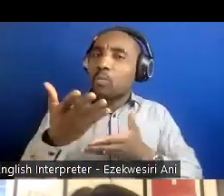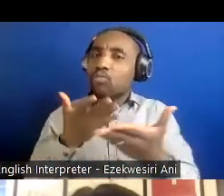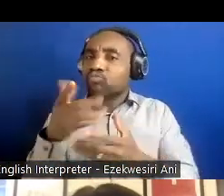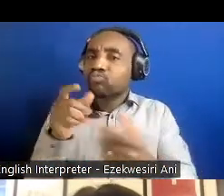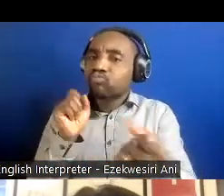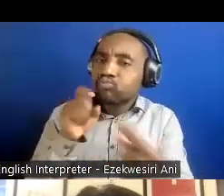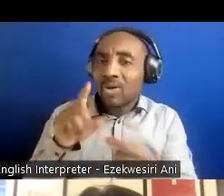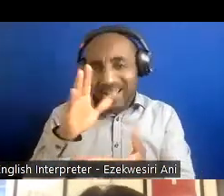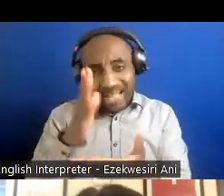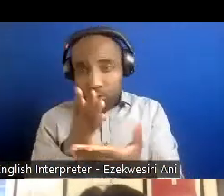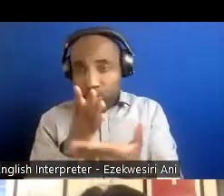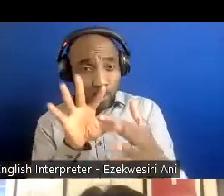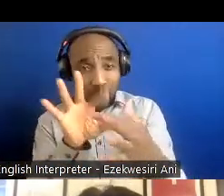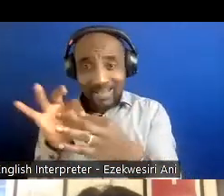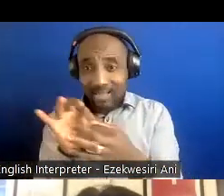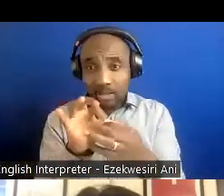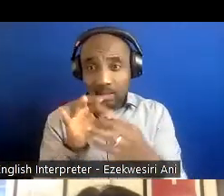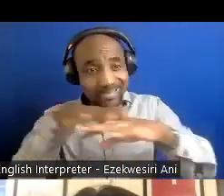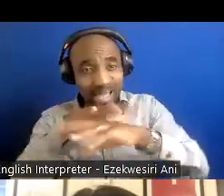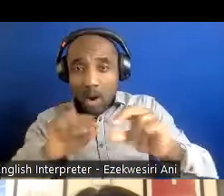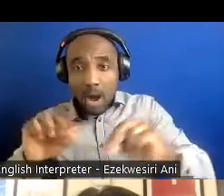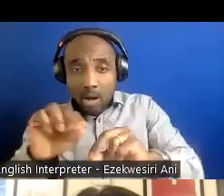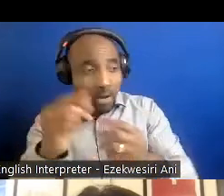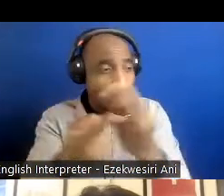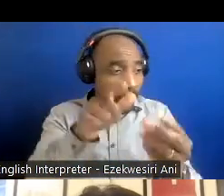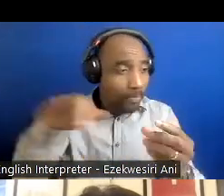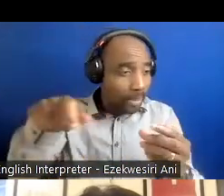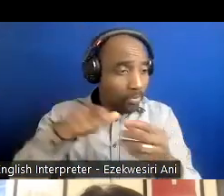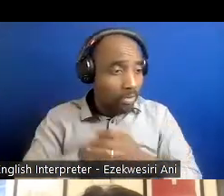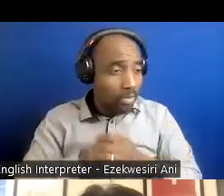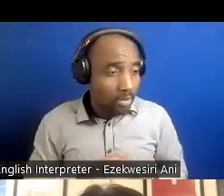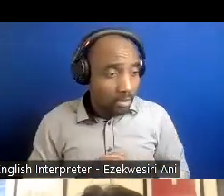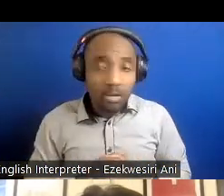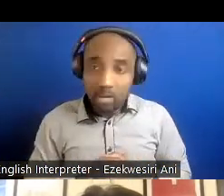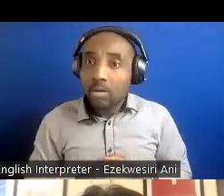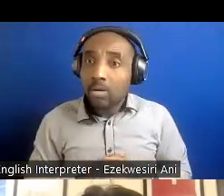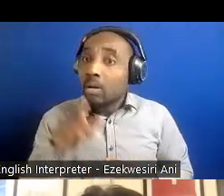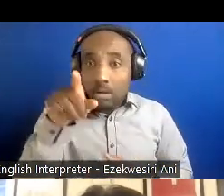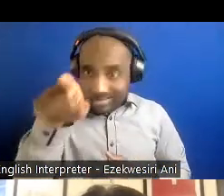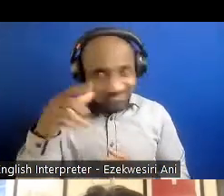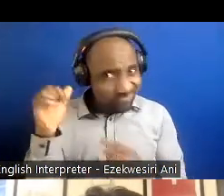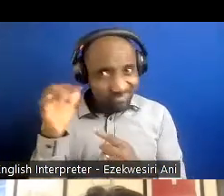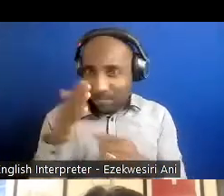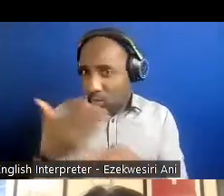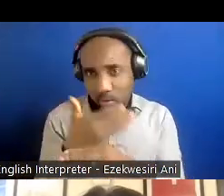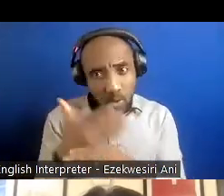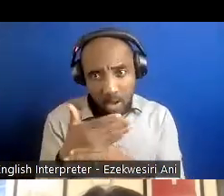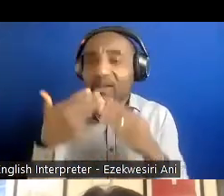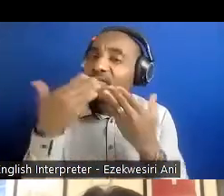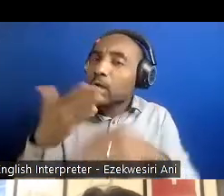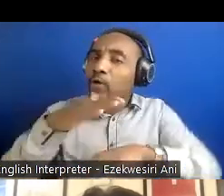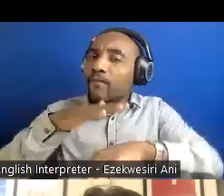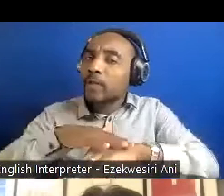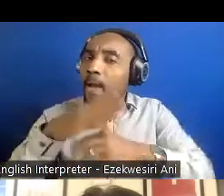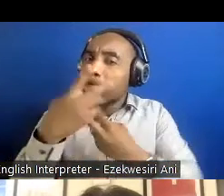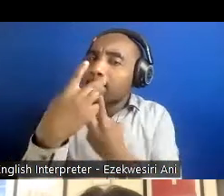link up with others in the sector to further this really important work. Thanks for the time, and